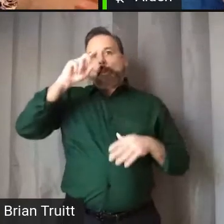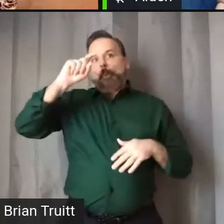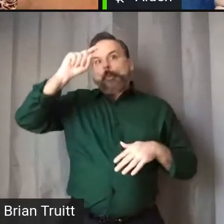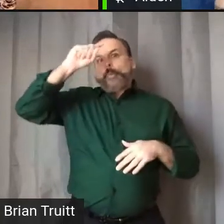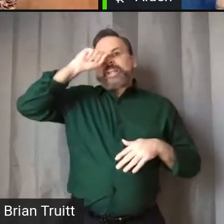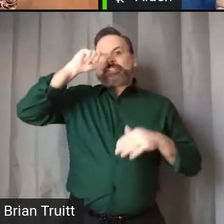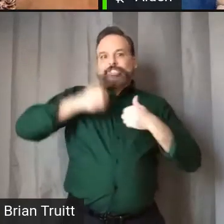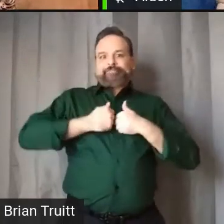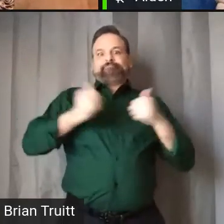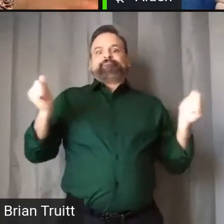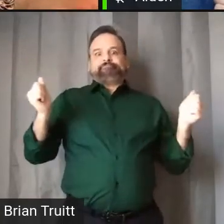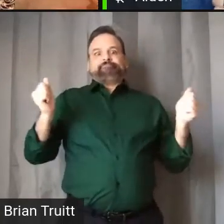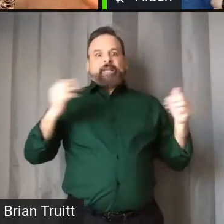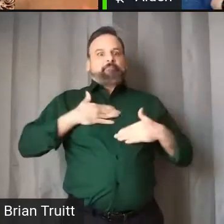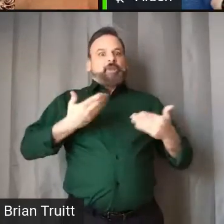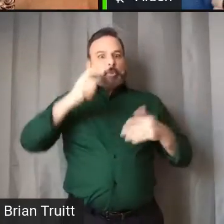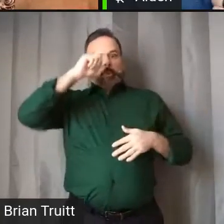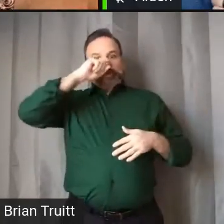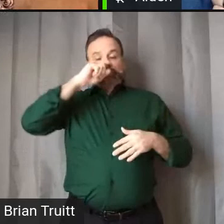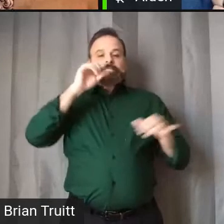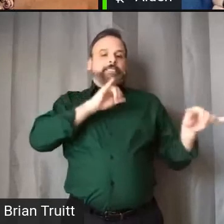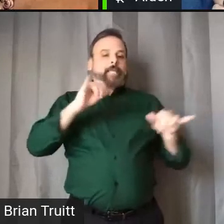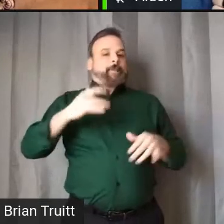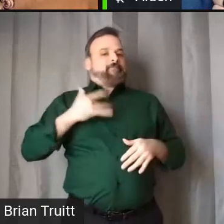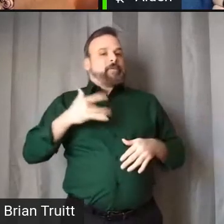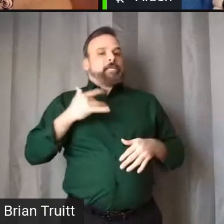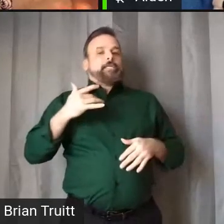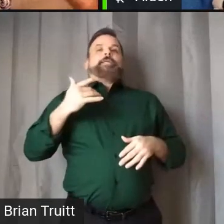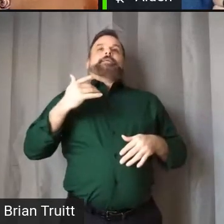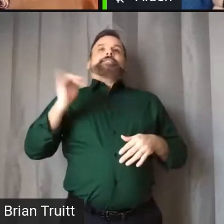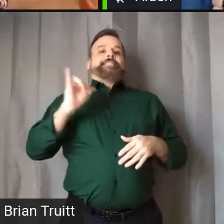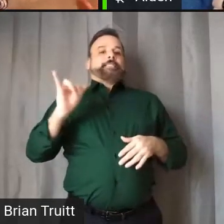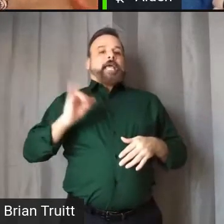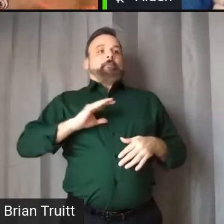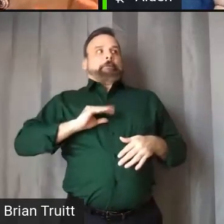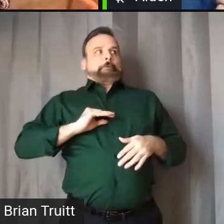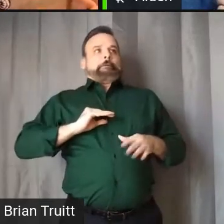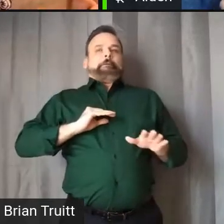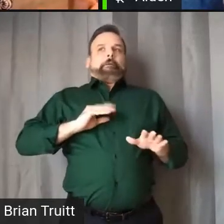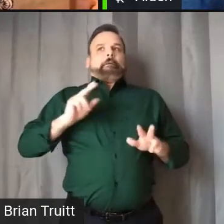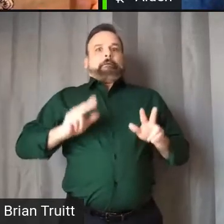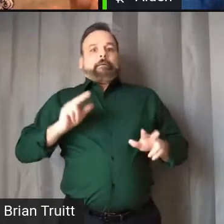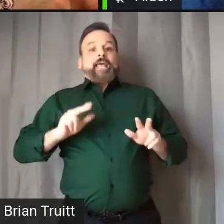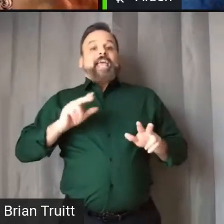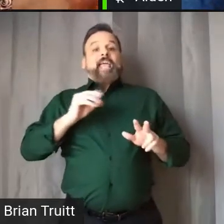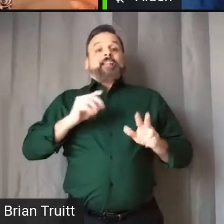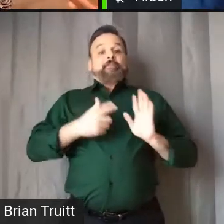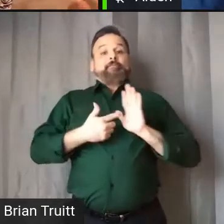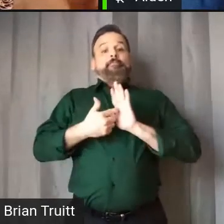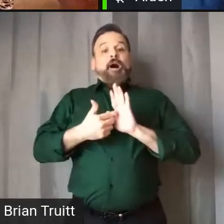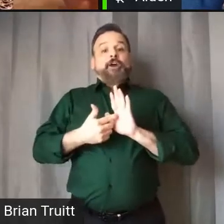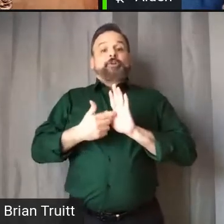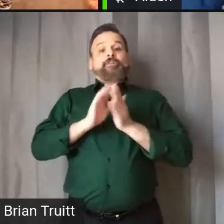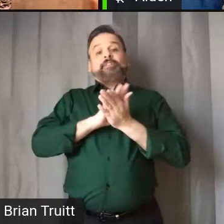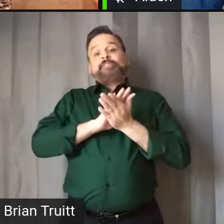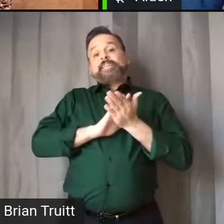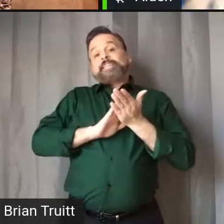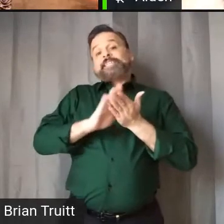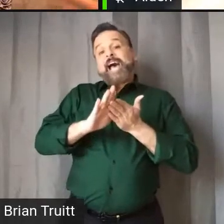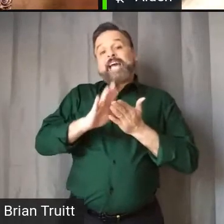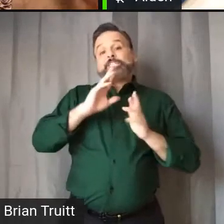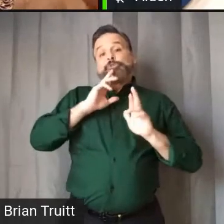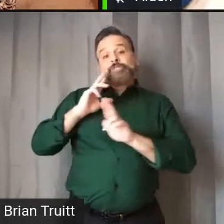lot of those same feelings and those same insecurities, and then get to kind of model, you know, the nice kind of response